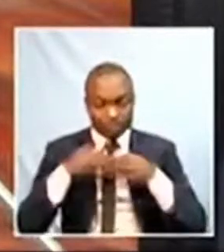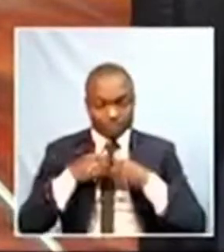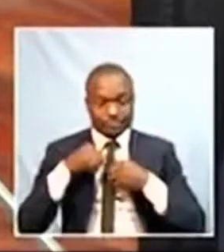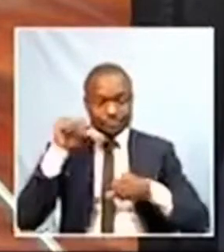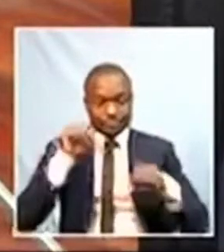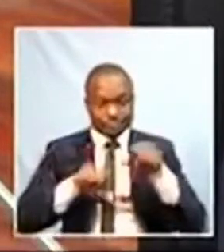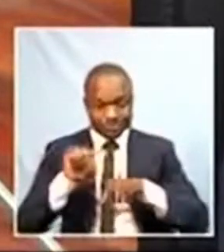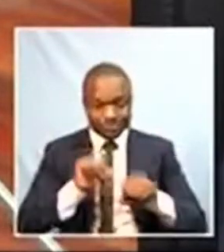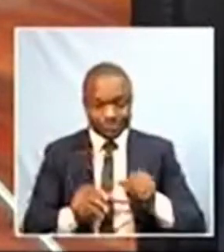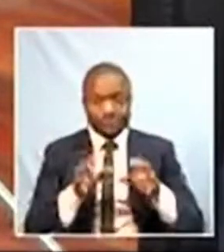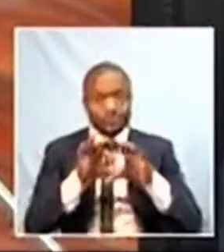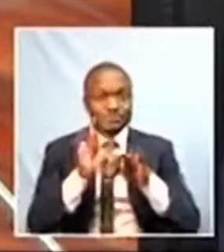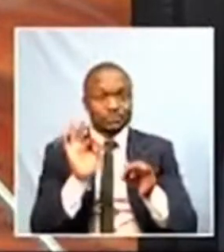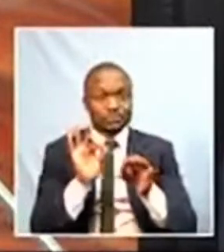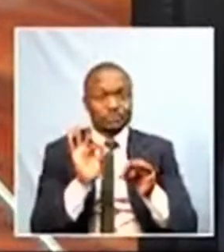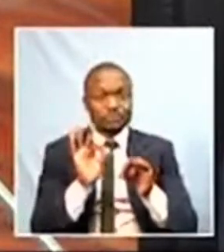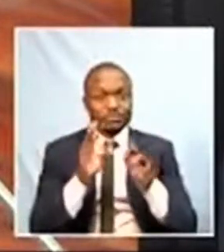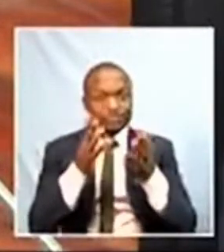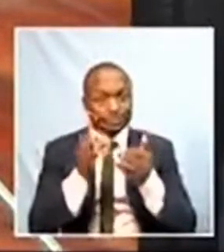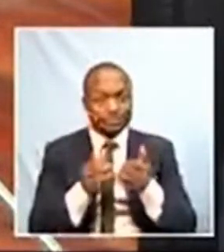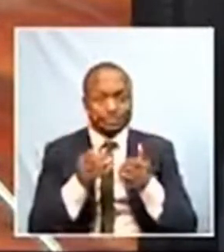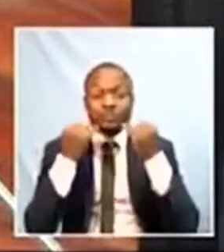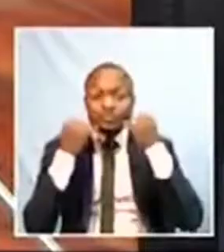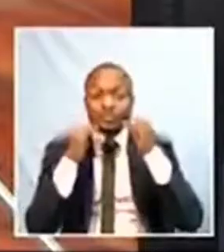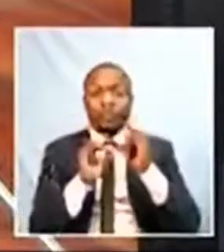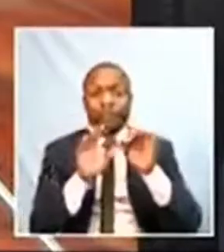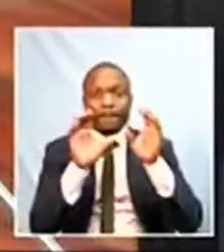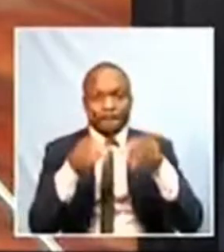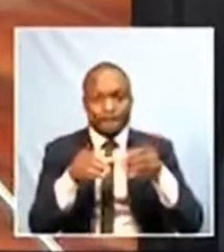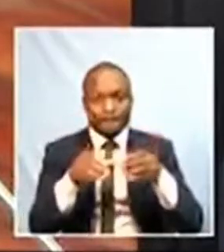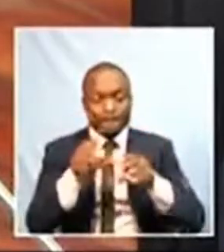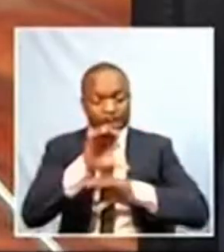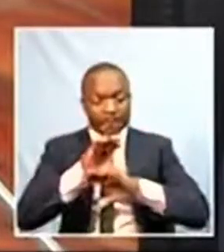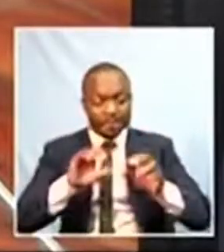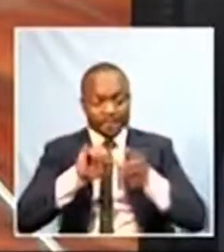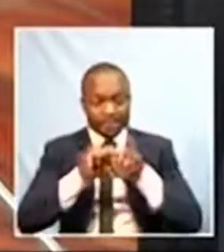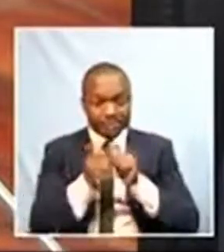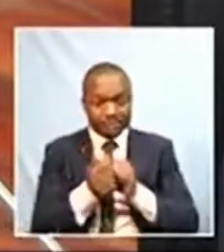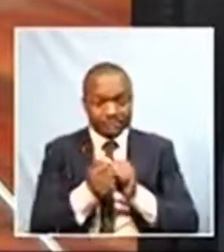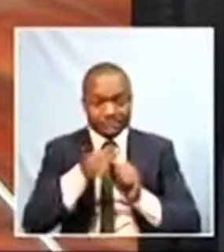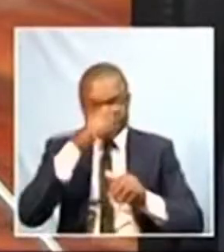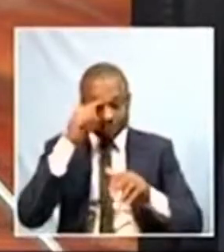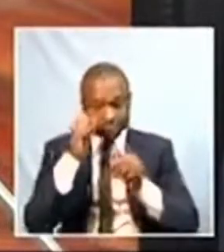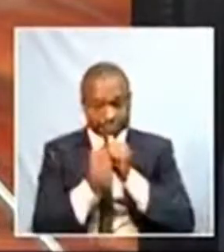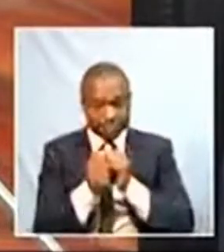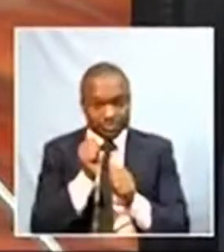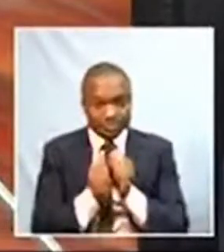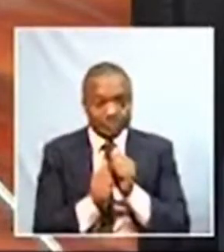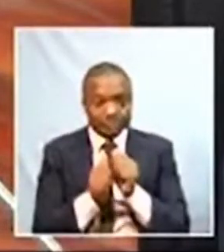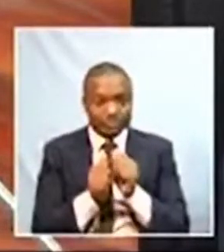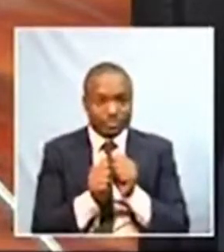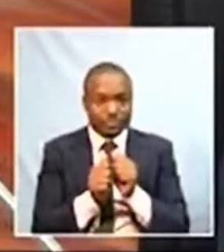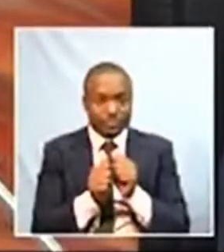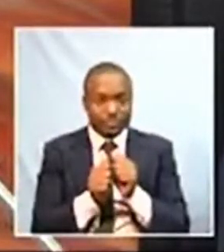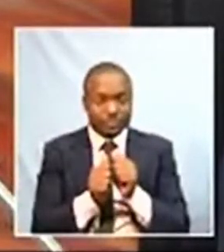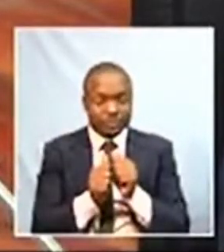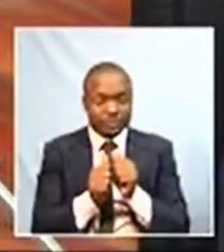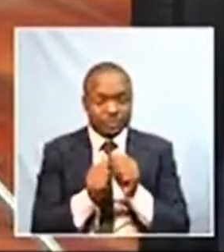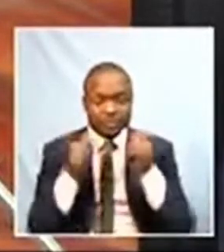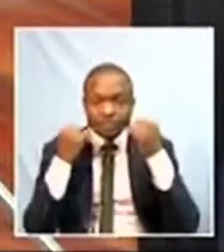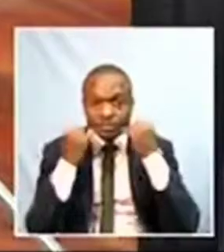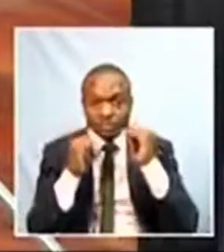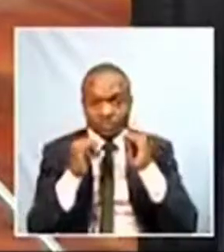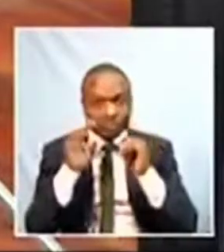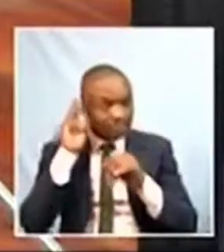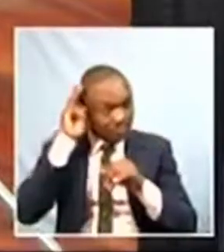the observations of the Auditor General and wishes to inform the committee that the cause of the query was due to the circular from the